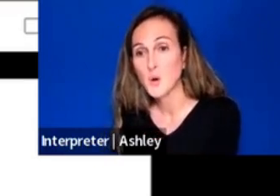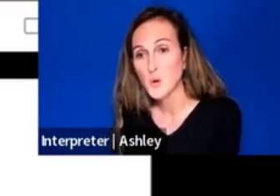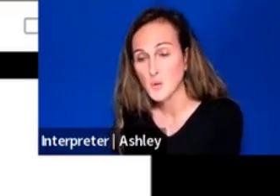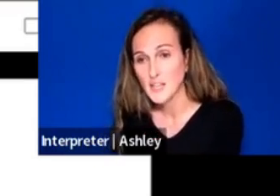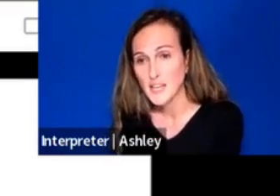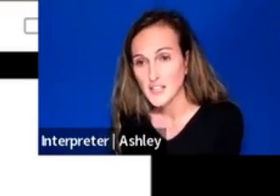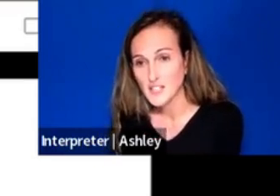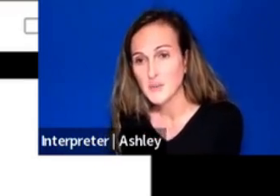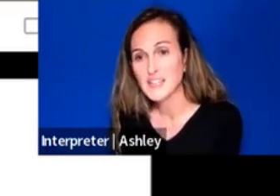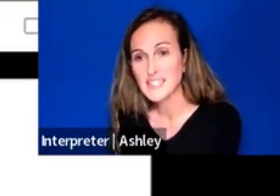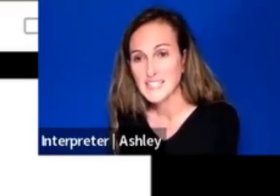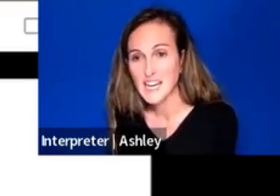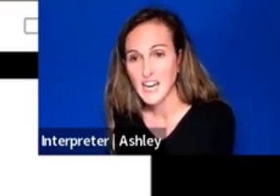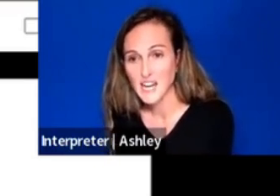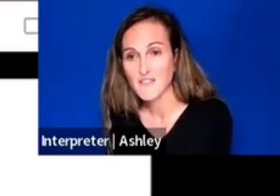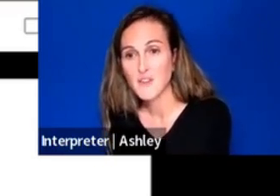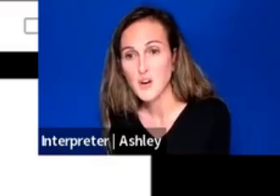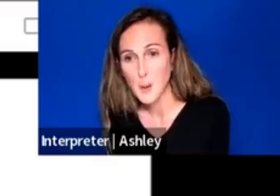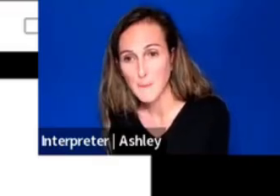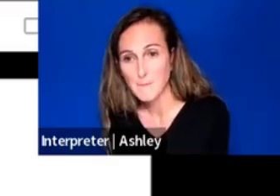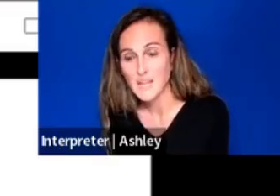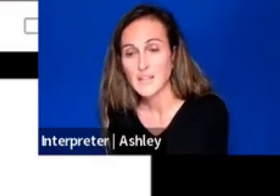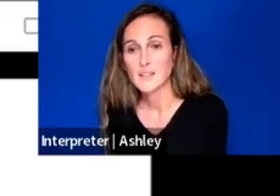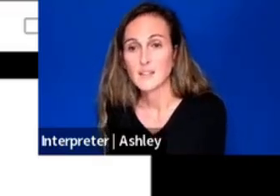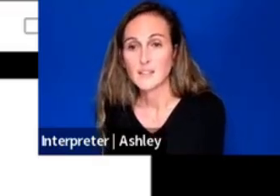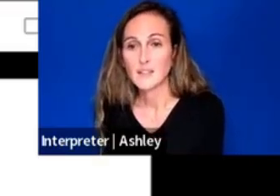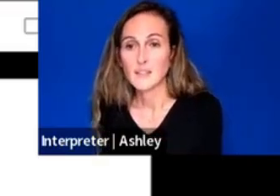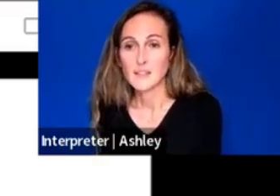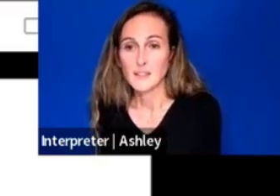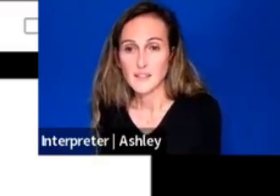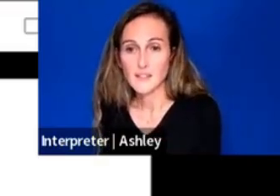a goal to be a DEI in a firm,